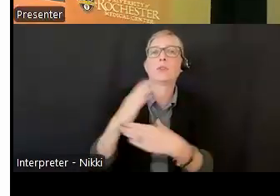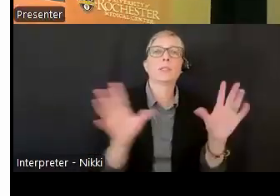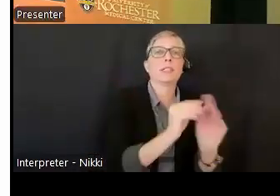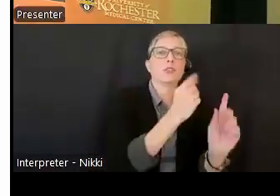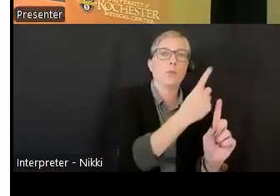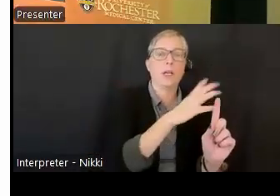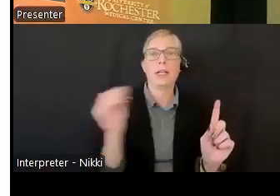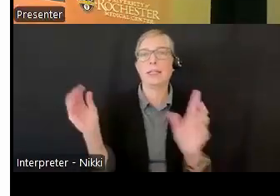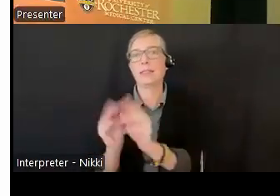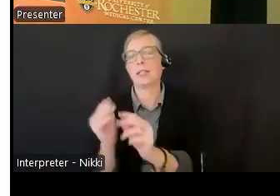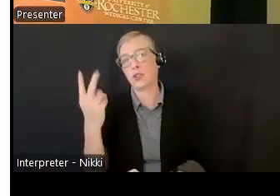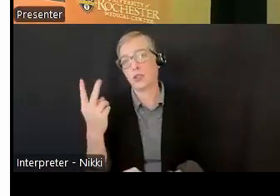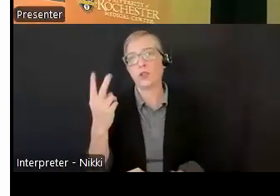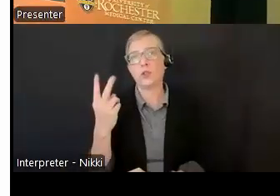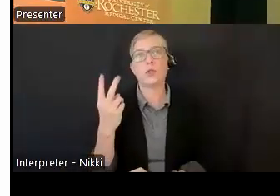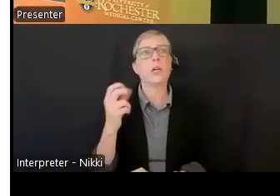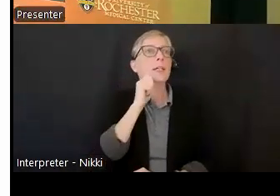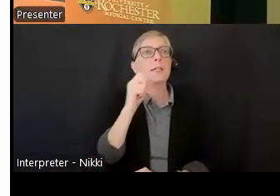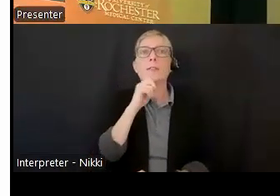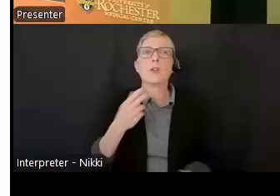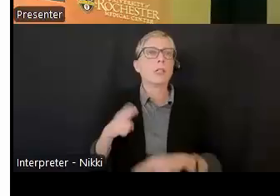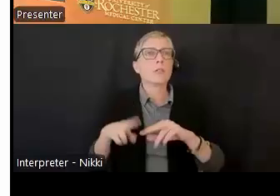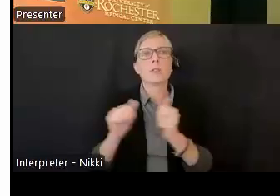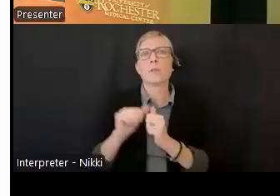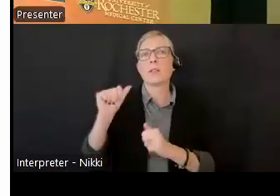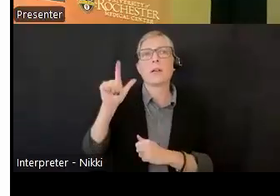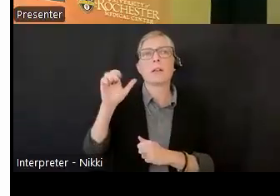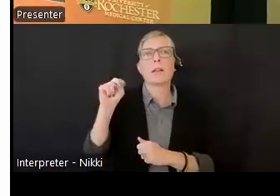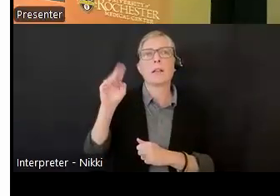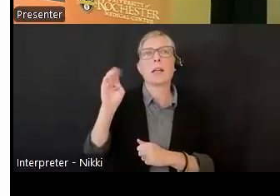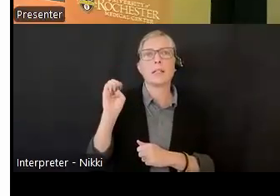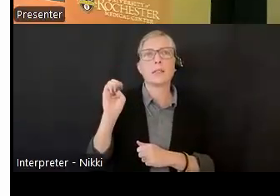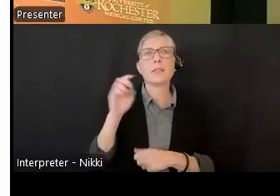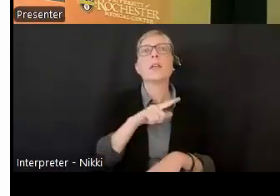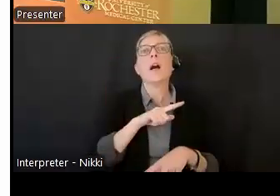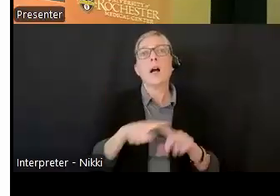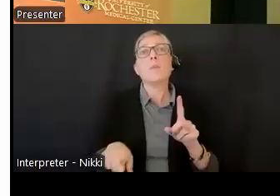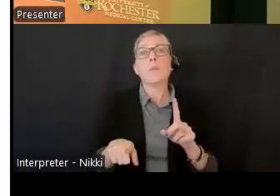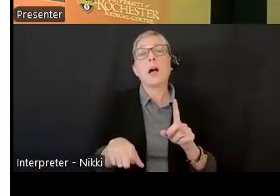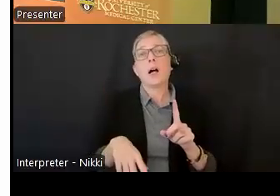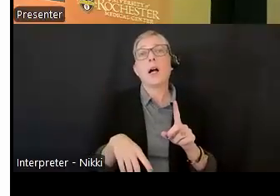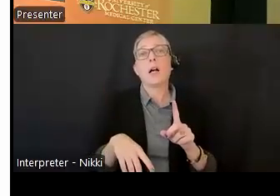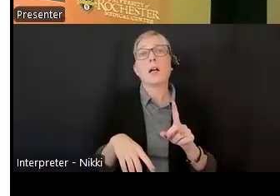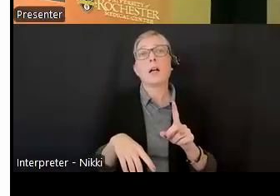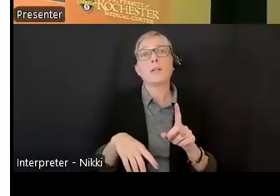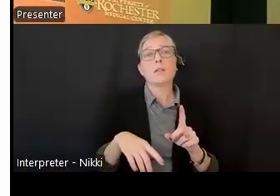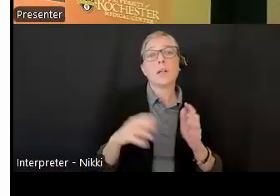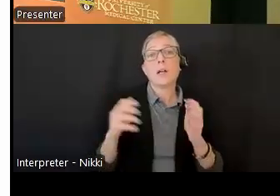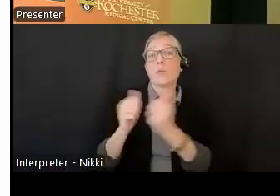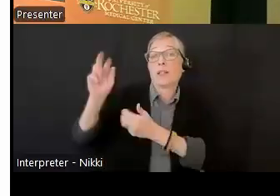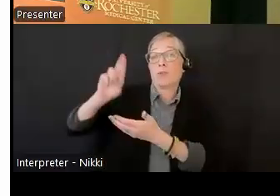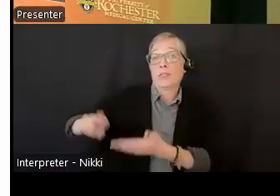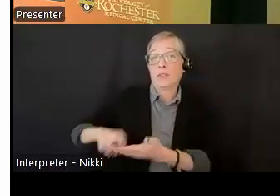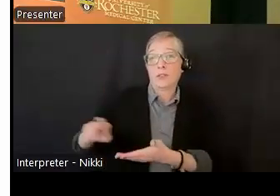alliance. But there was an overall trend upward with rating alliance, and that is pretty consistent with research, as working alliance